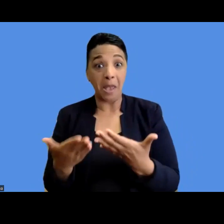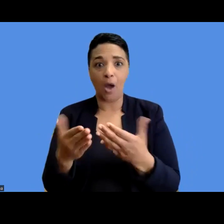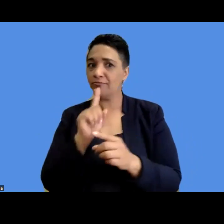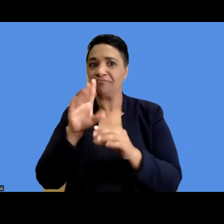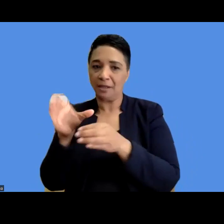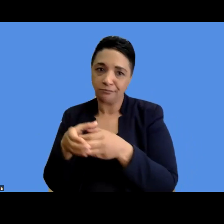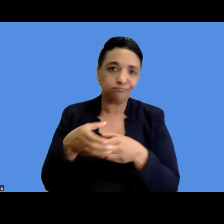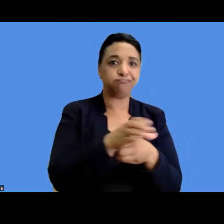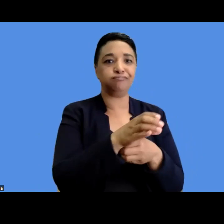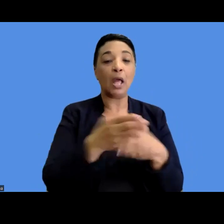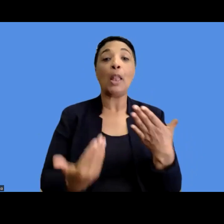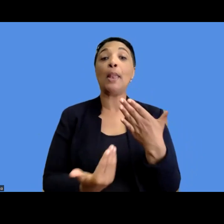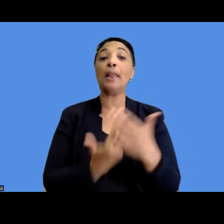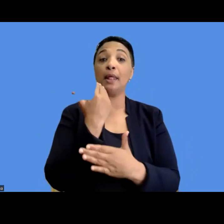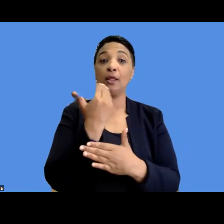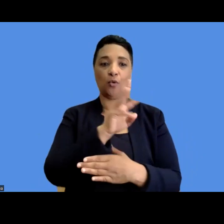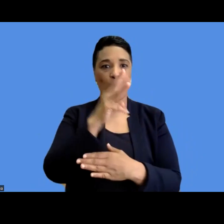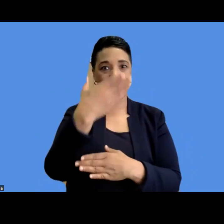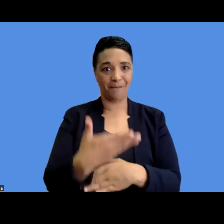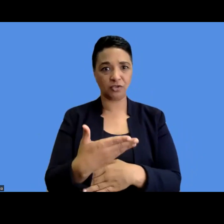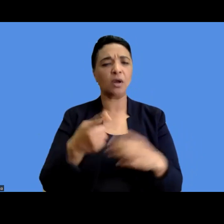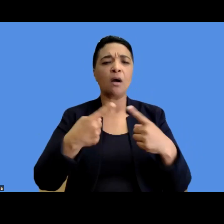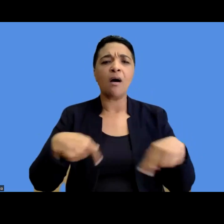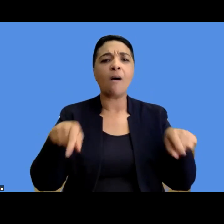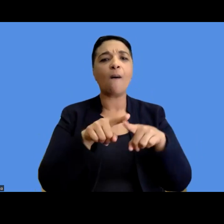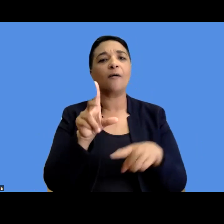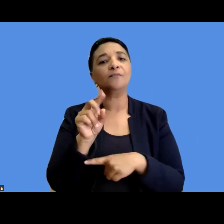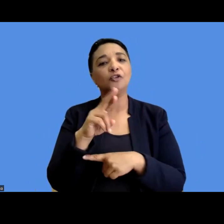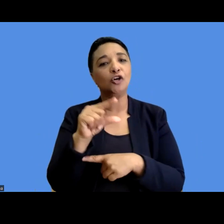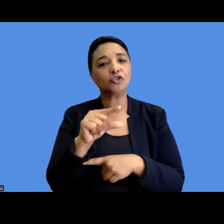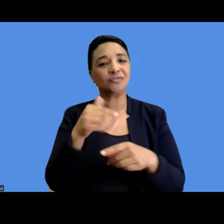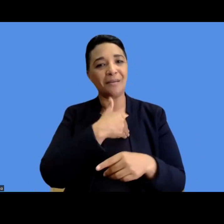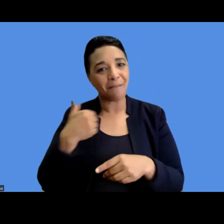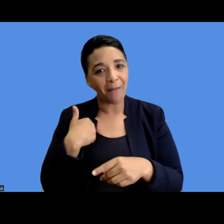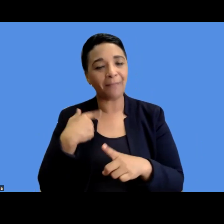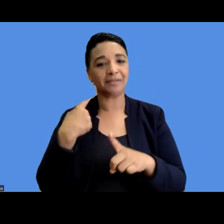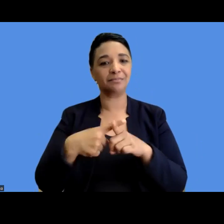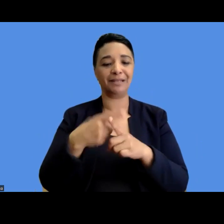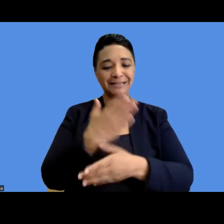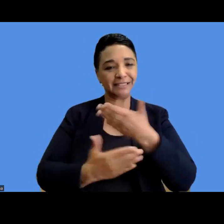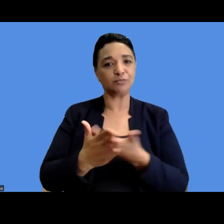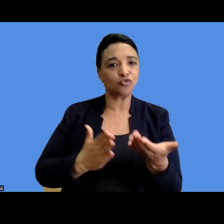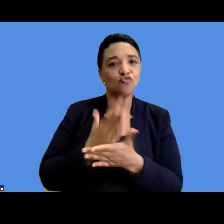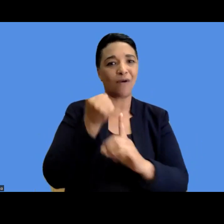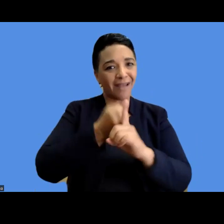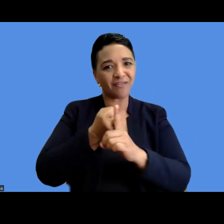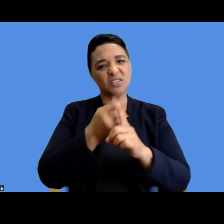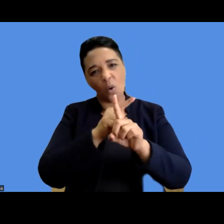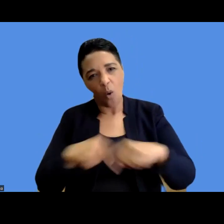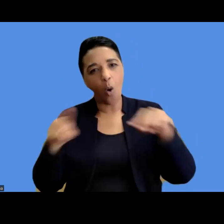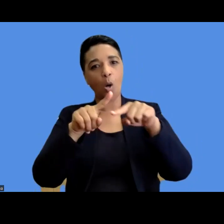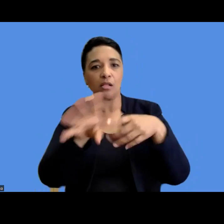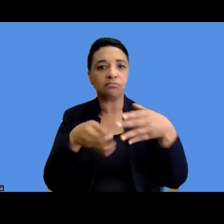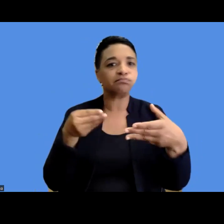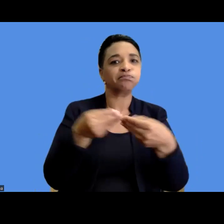be a space for all DRG members and humanitarian actors and disability rights advocates more broadly to be